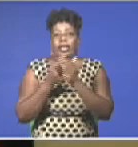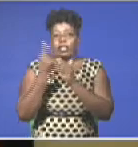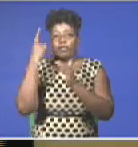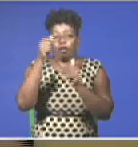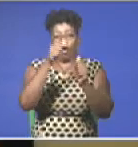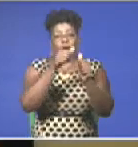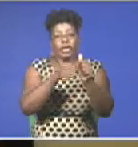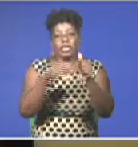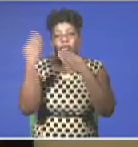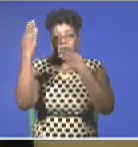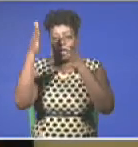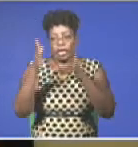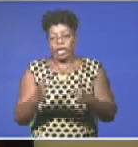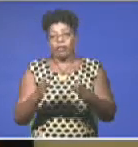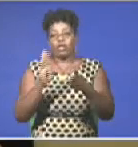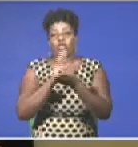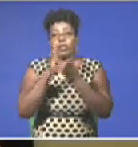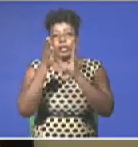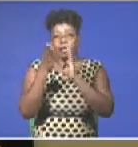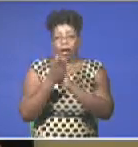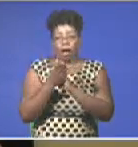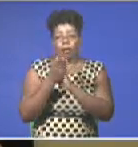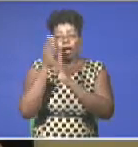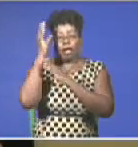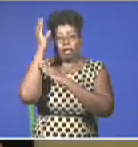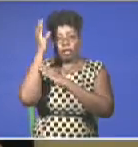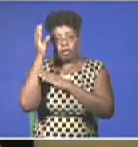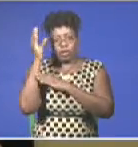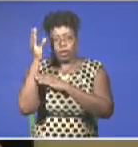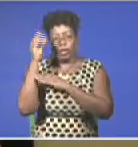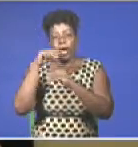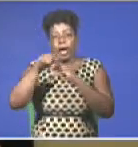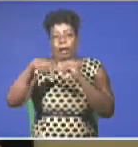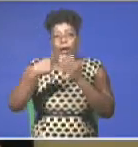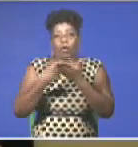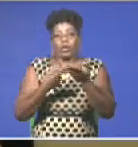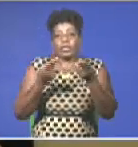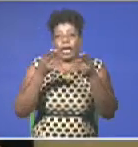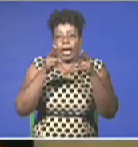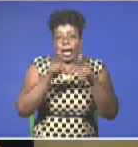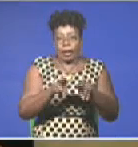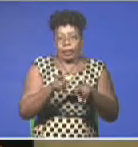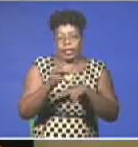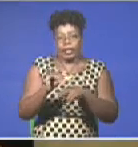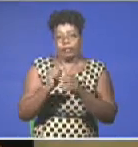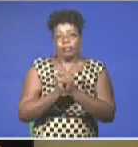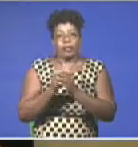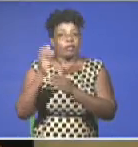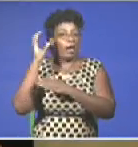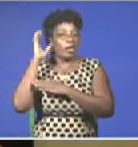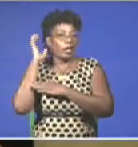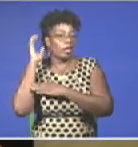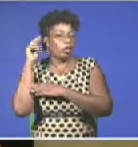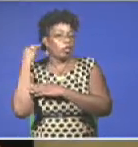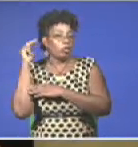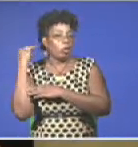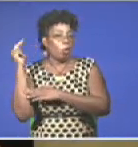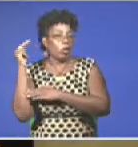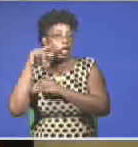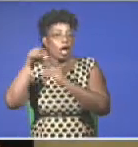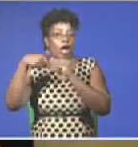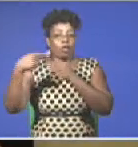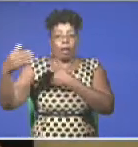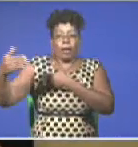every Bahamian to become concerned about what's happening. If I hear a noise around